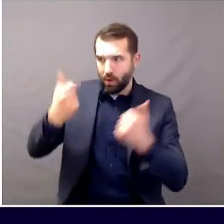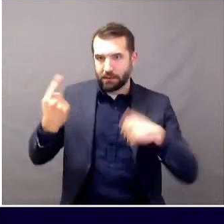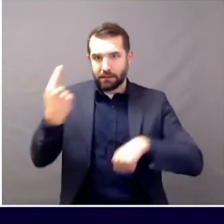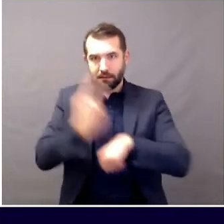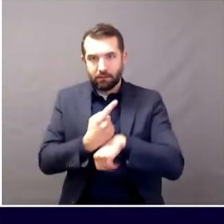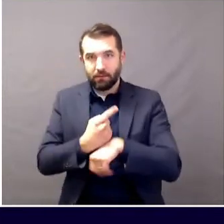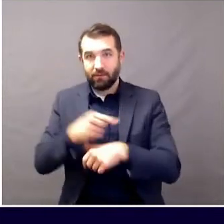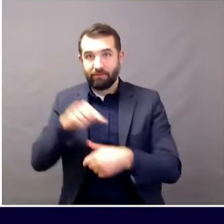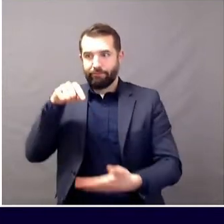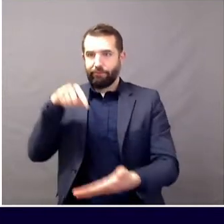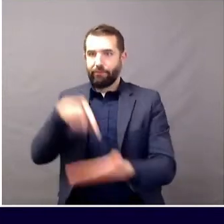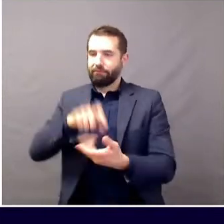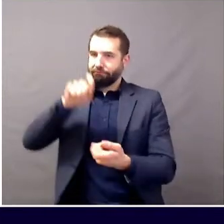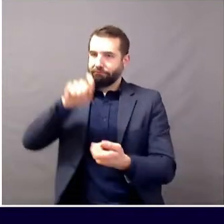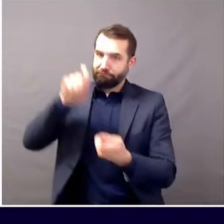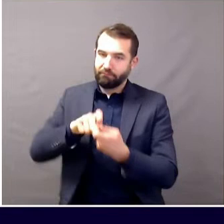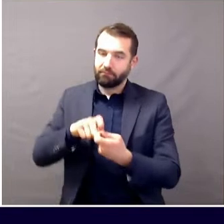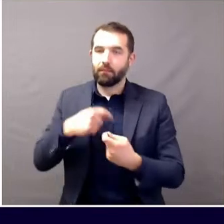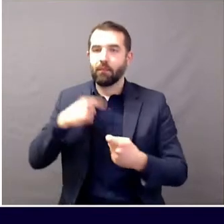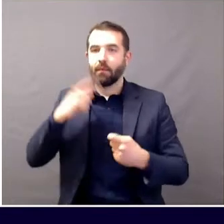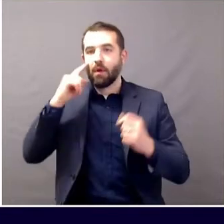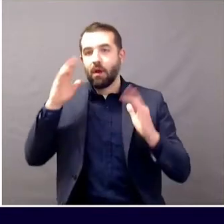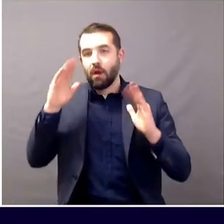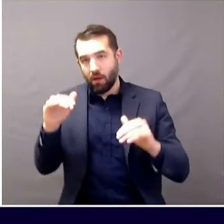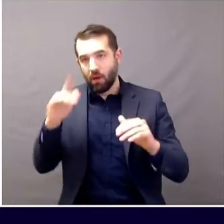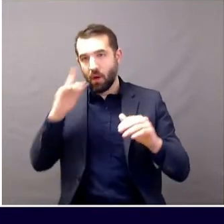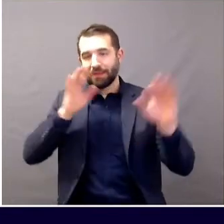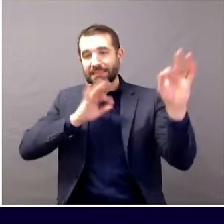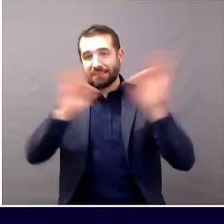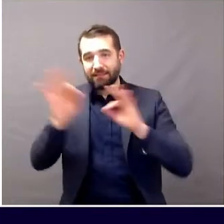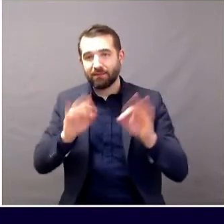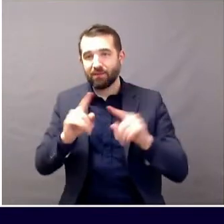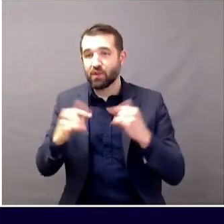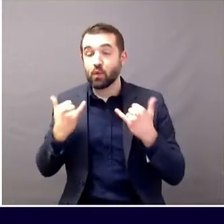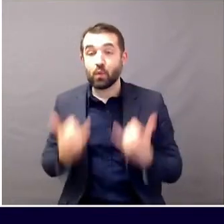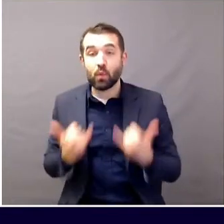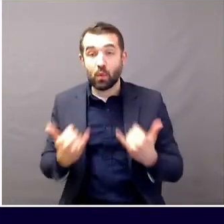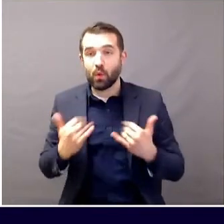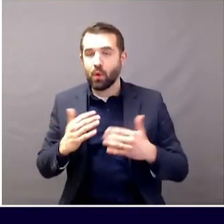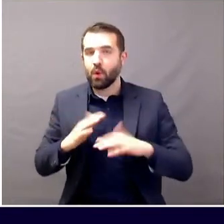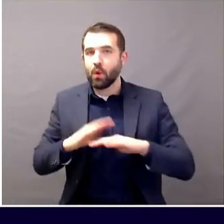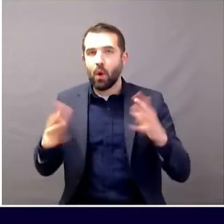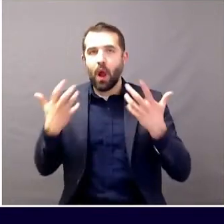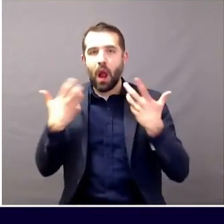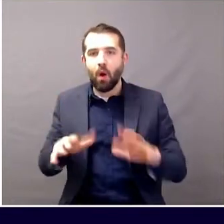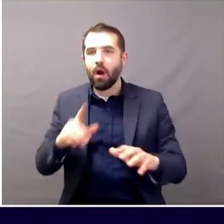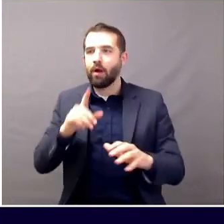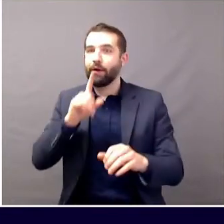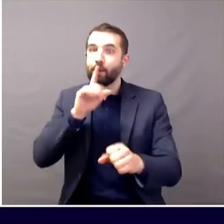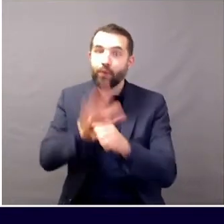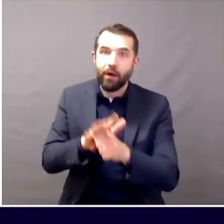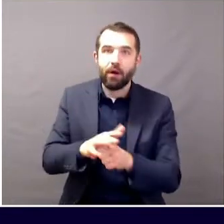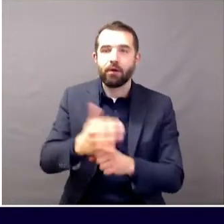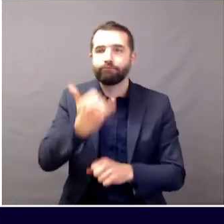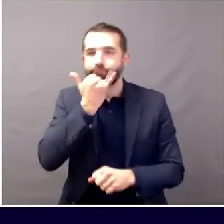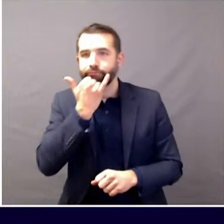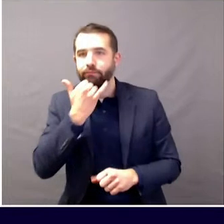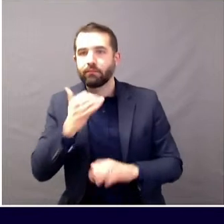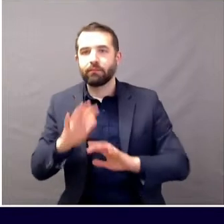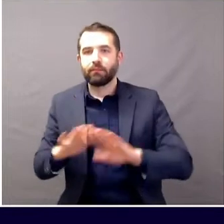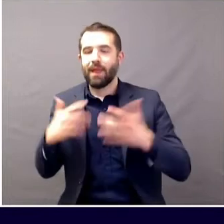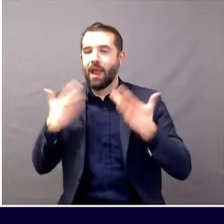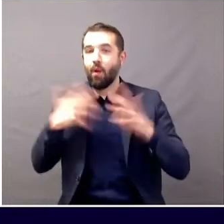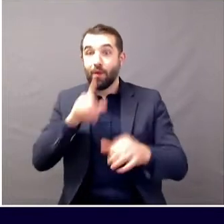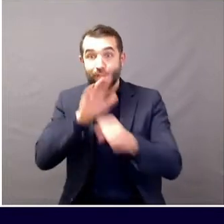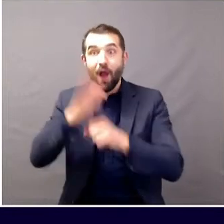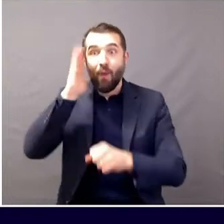be able to soon, but at the same time, I don't have it right now and I don't want to overpromise. Now, we absolutely applaud and thank